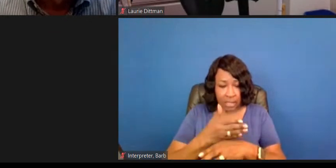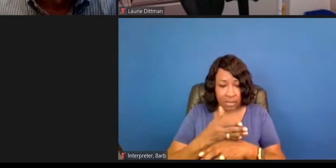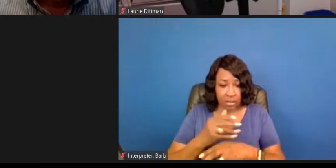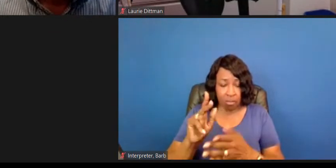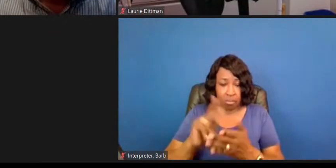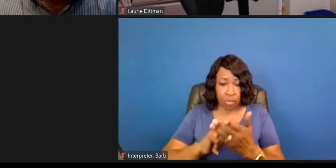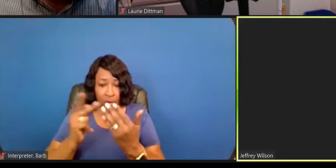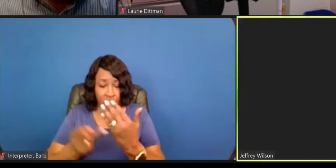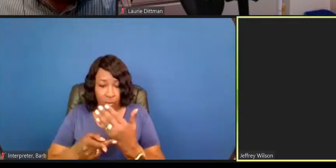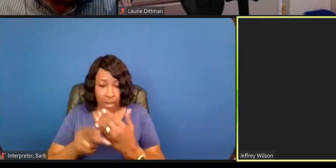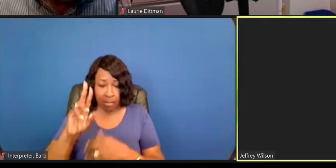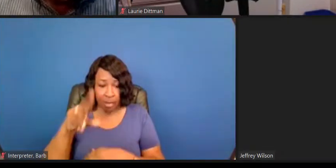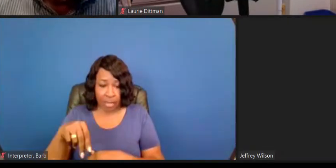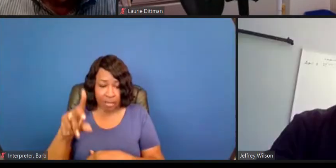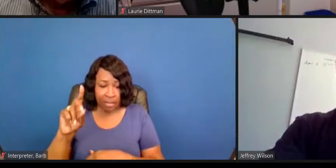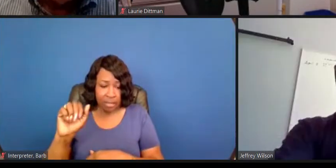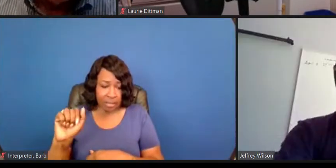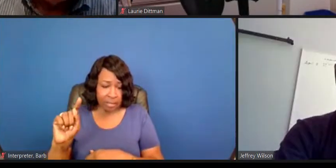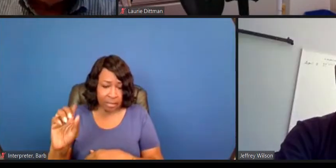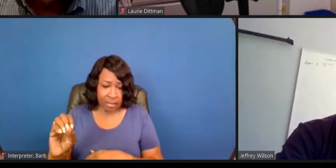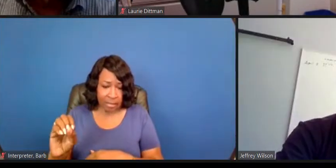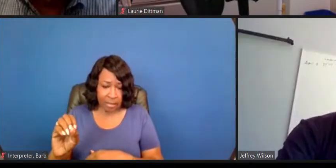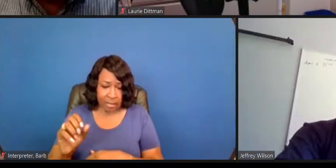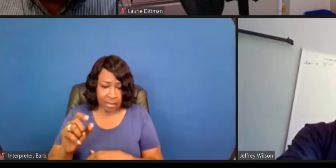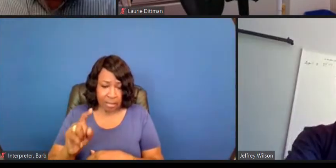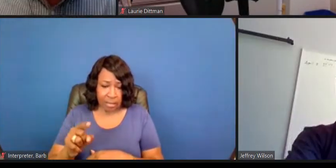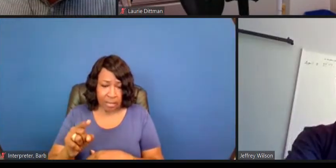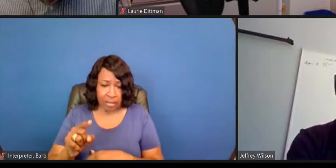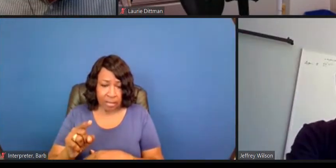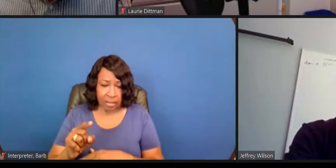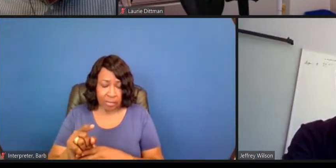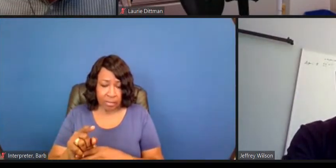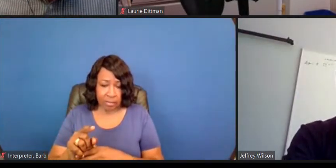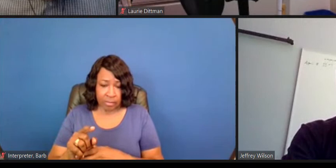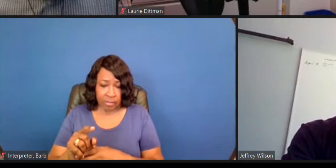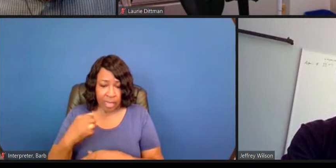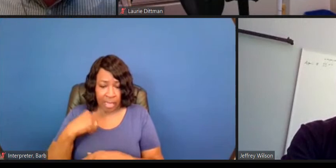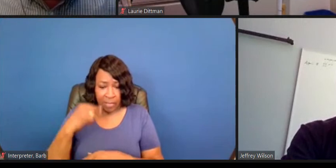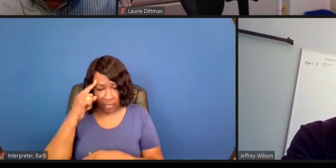Wilson. And I believe I'm just waiting.